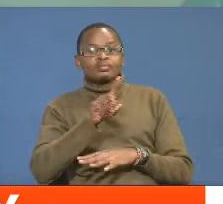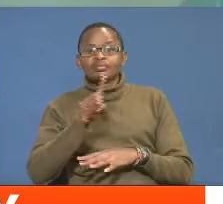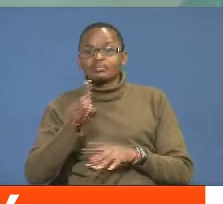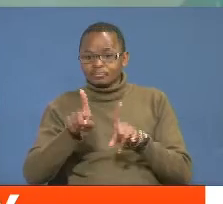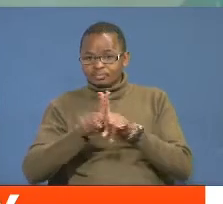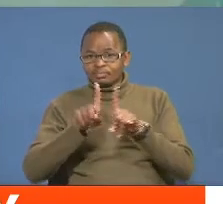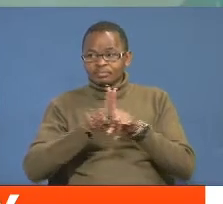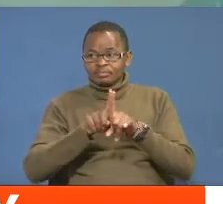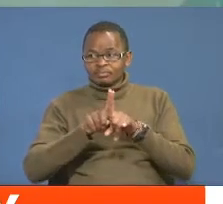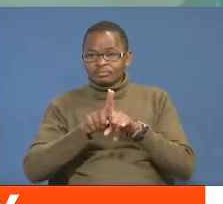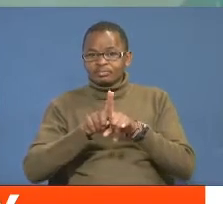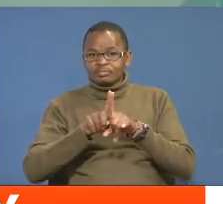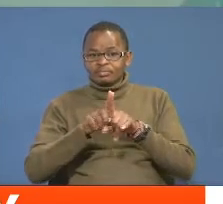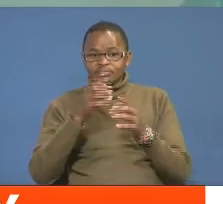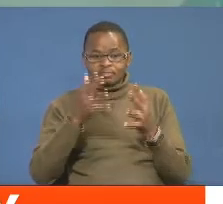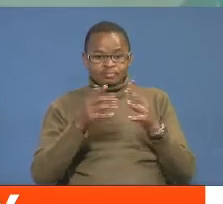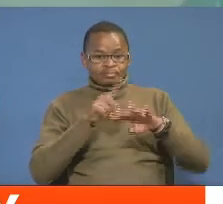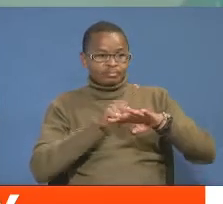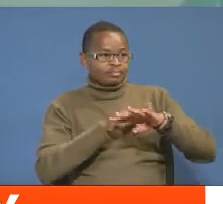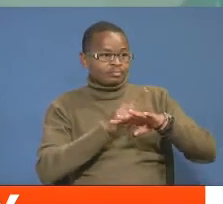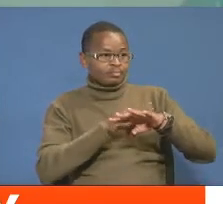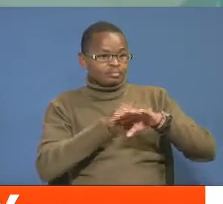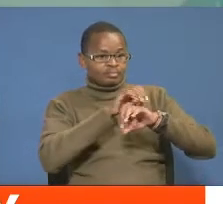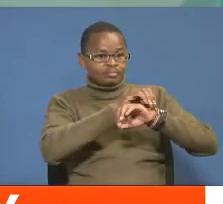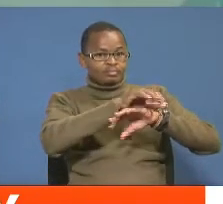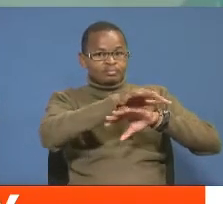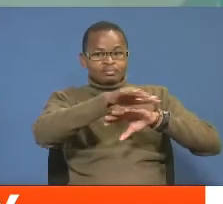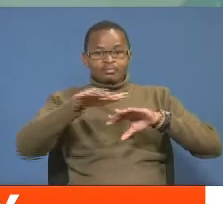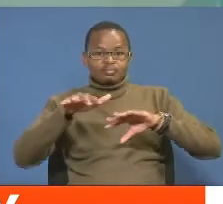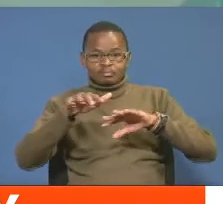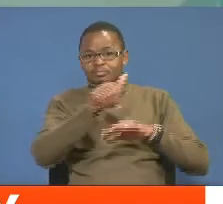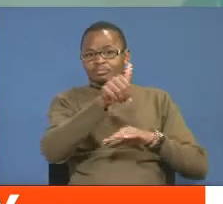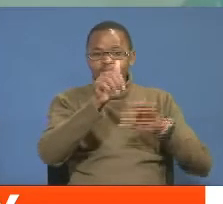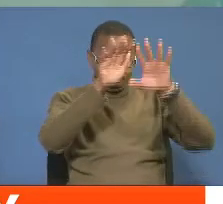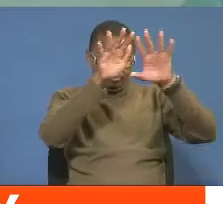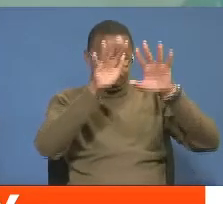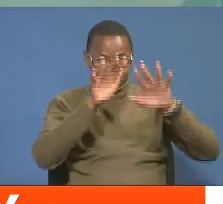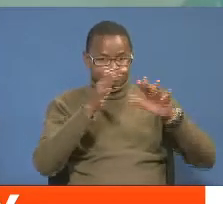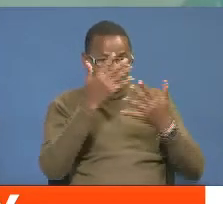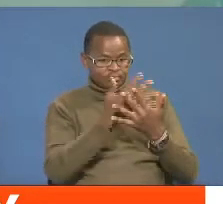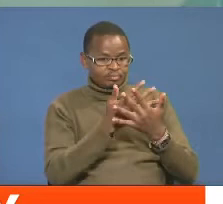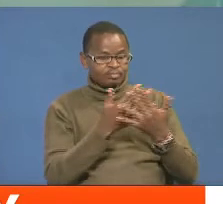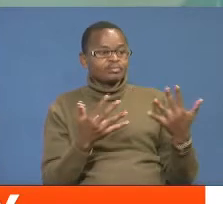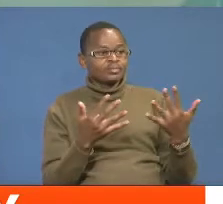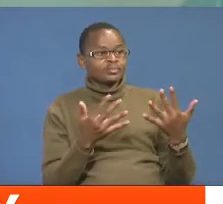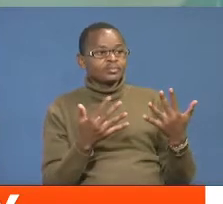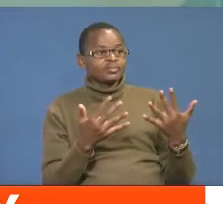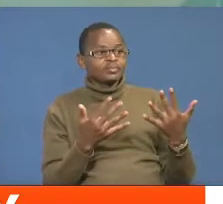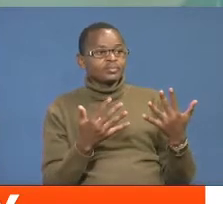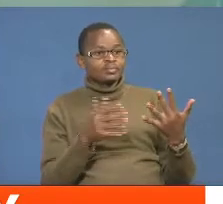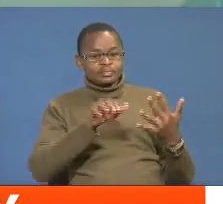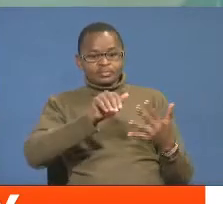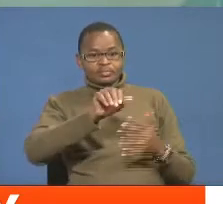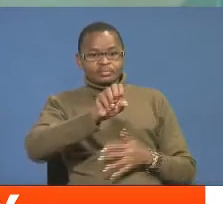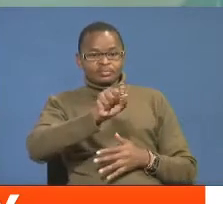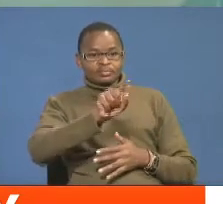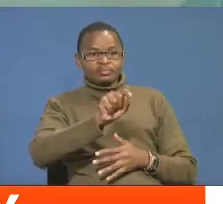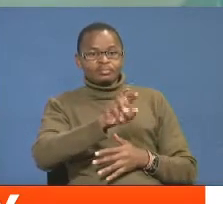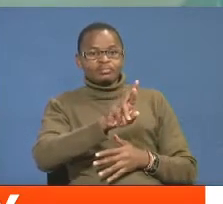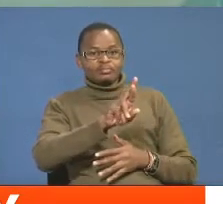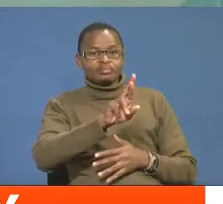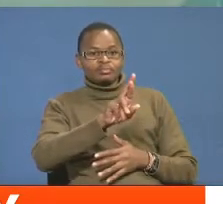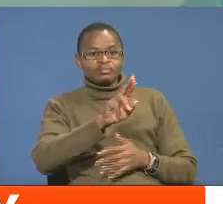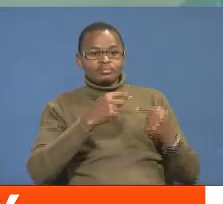vaccine. And also Kavi plays a role when it comes to vaccine distribution. The other important thing about AstraZeneca vaccine